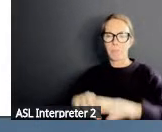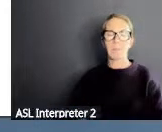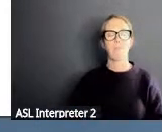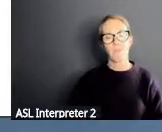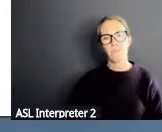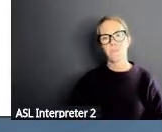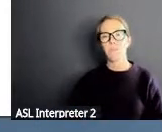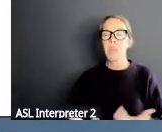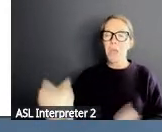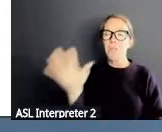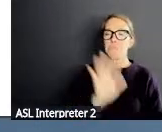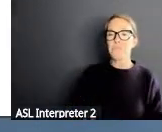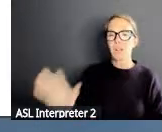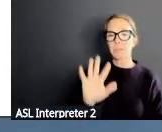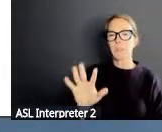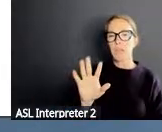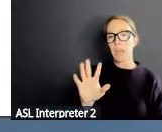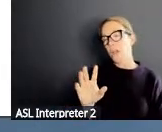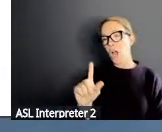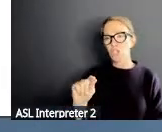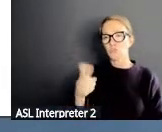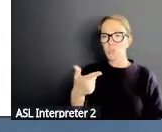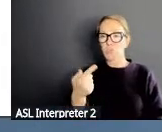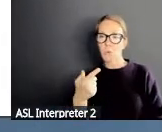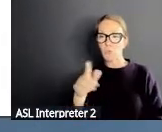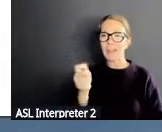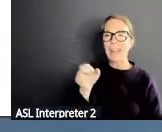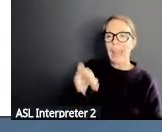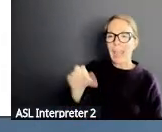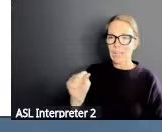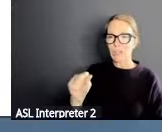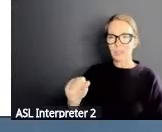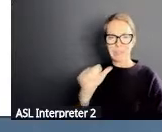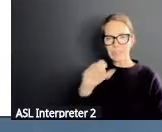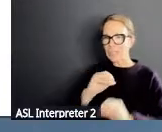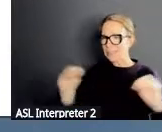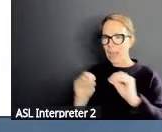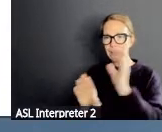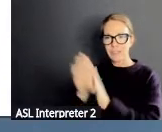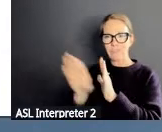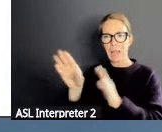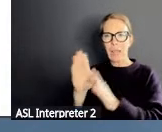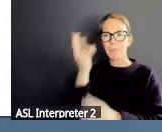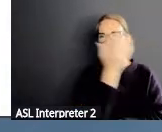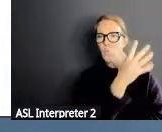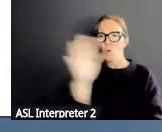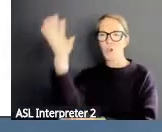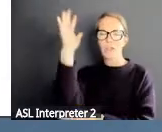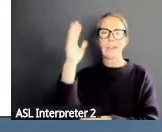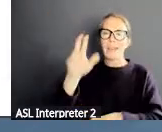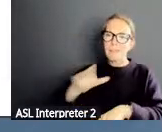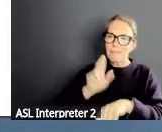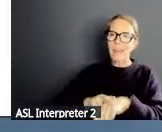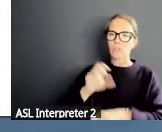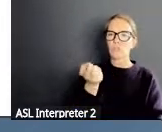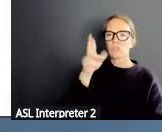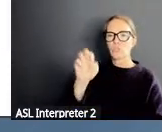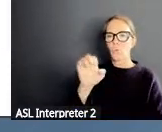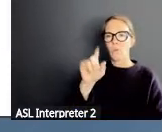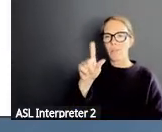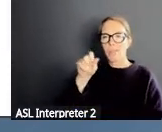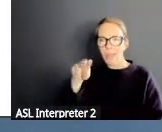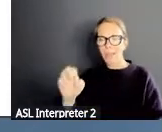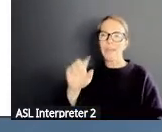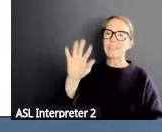Approximately 121 acres of the property consists of undeveloped woodlands and natural shoreline, including approximately 19 acres